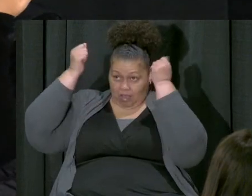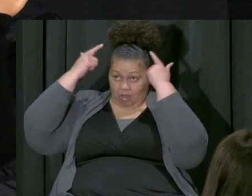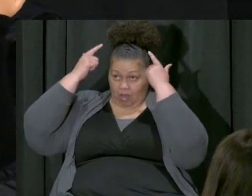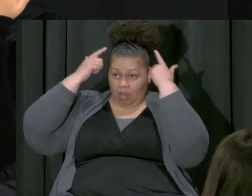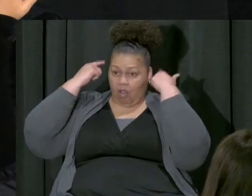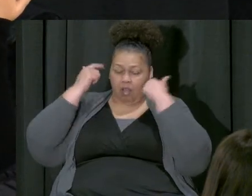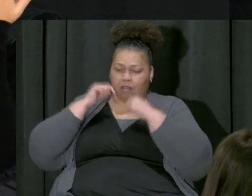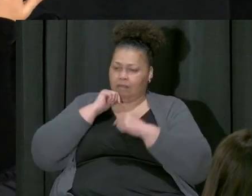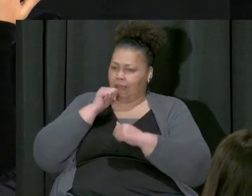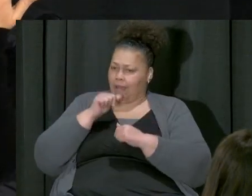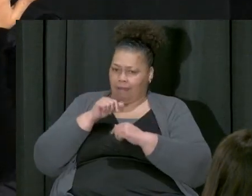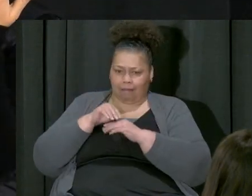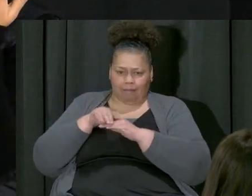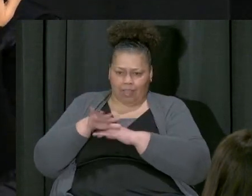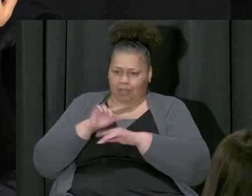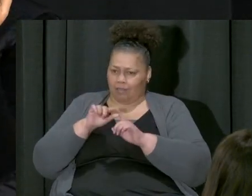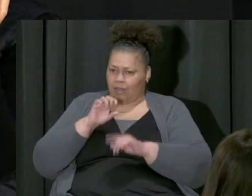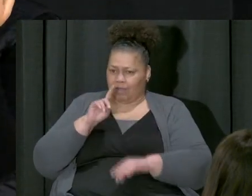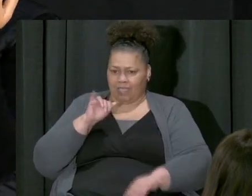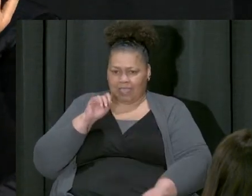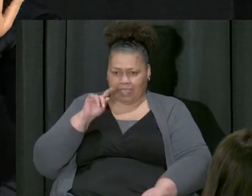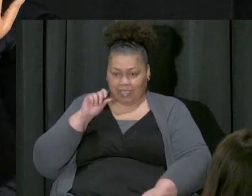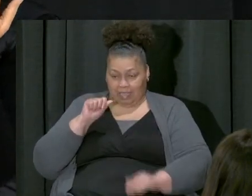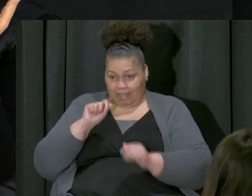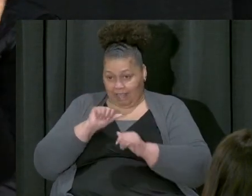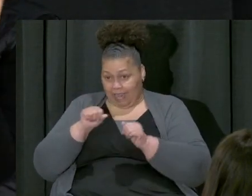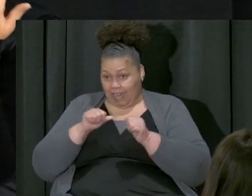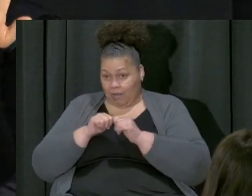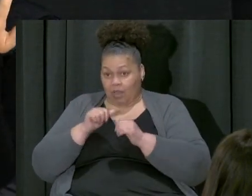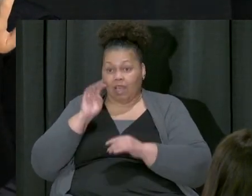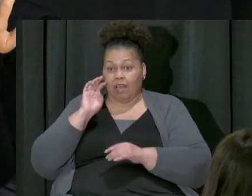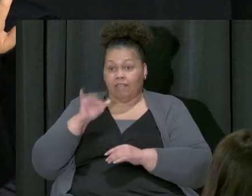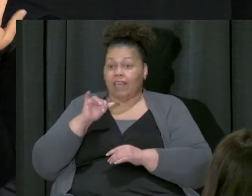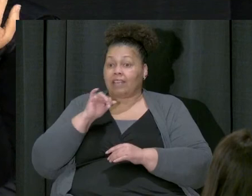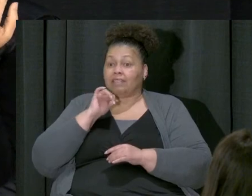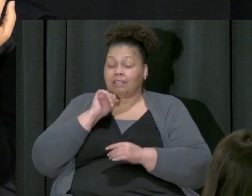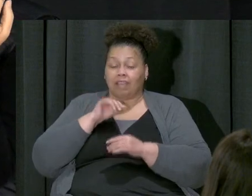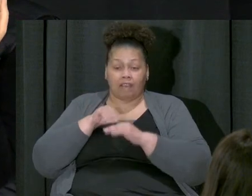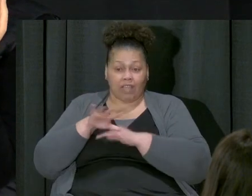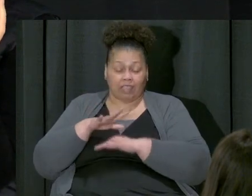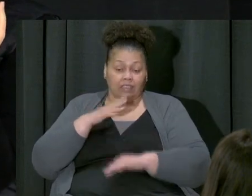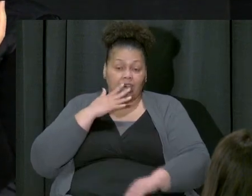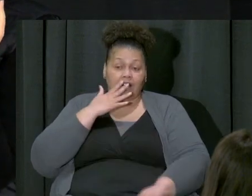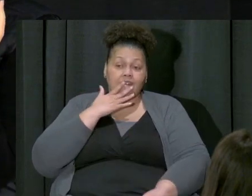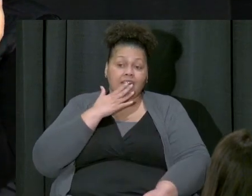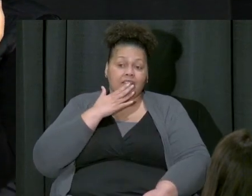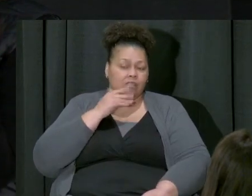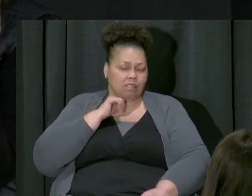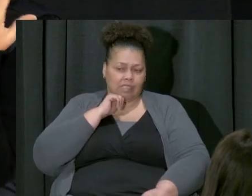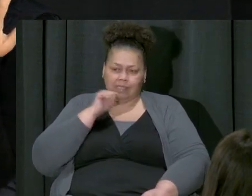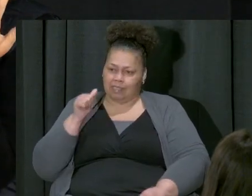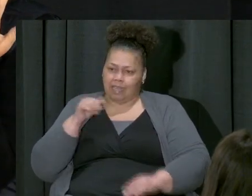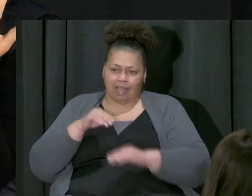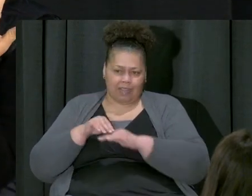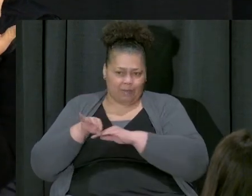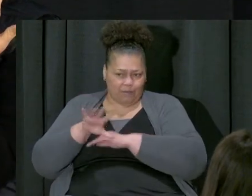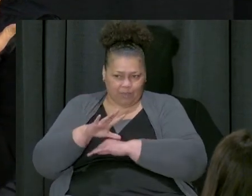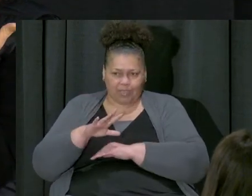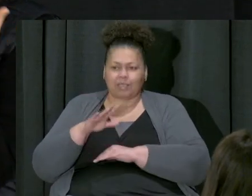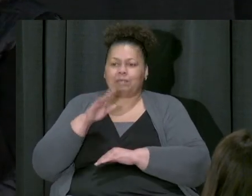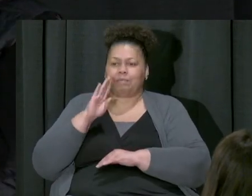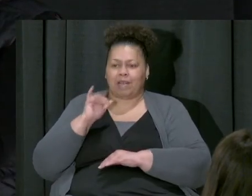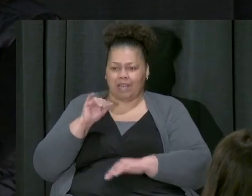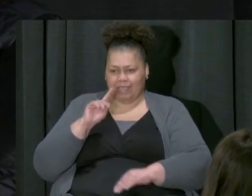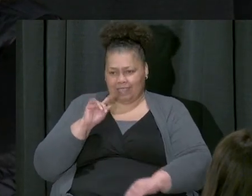area of the brain that commands colors is not impaired, is not affected by dyslexia. So we are tricking the brain